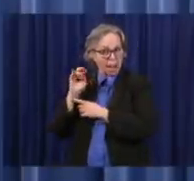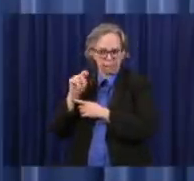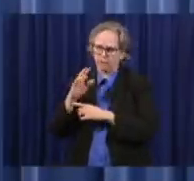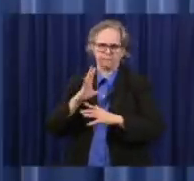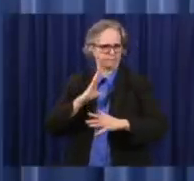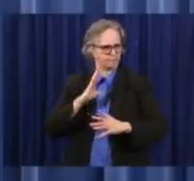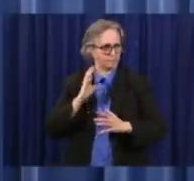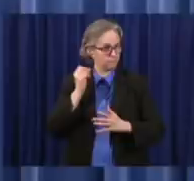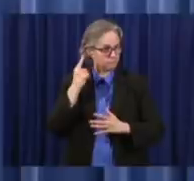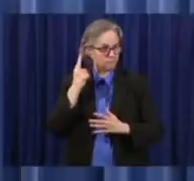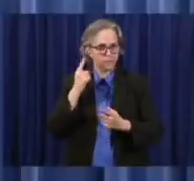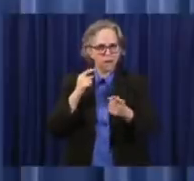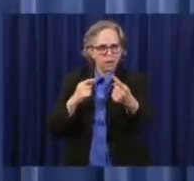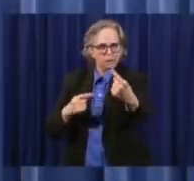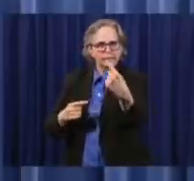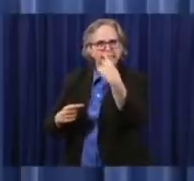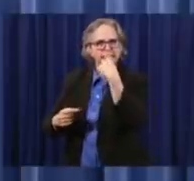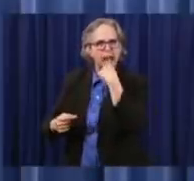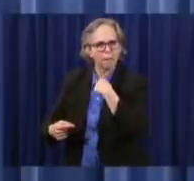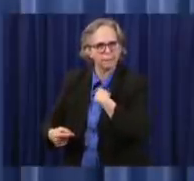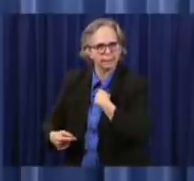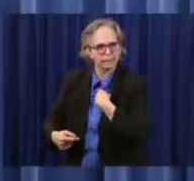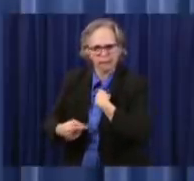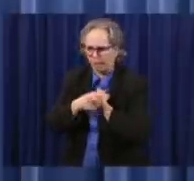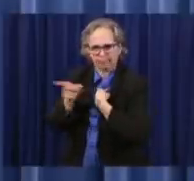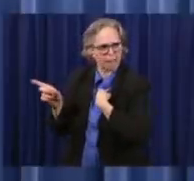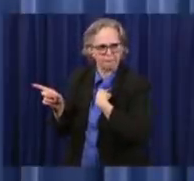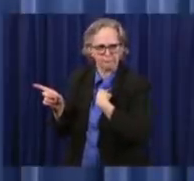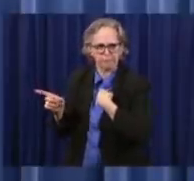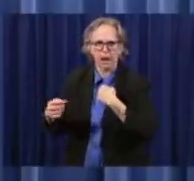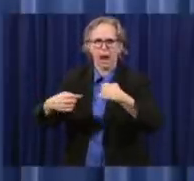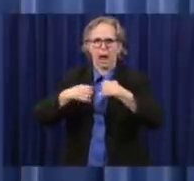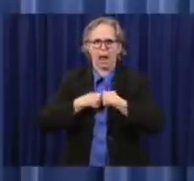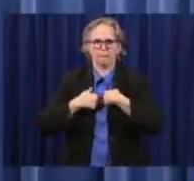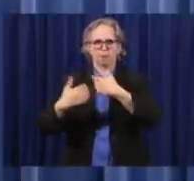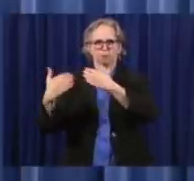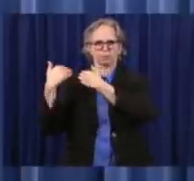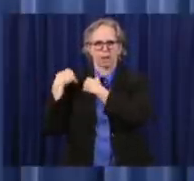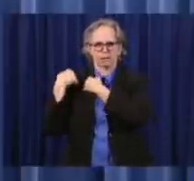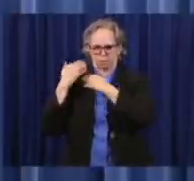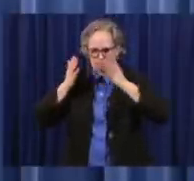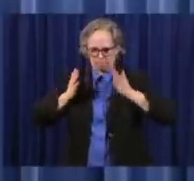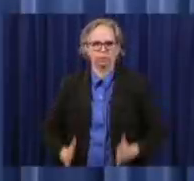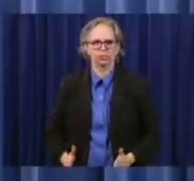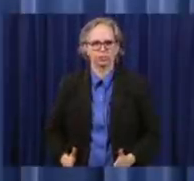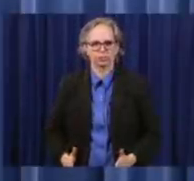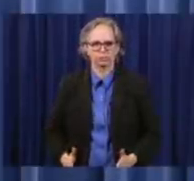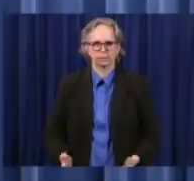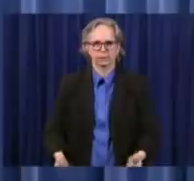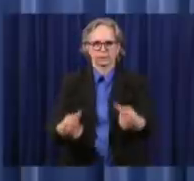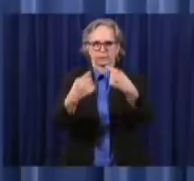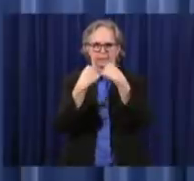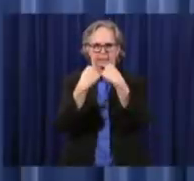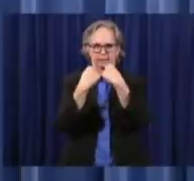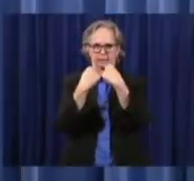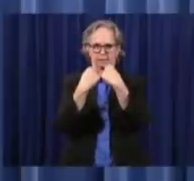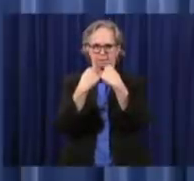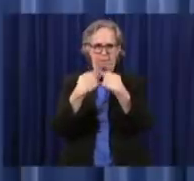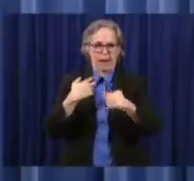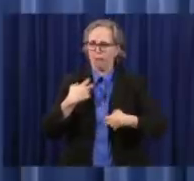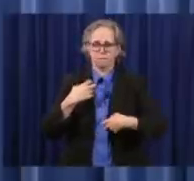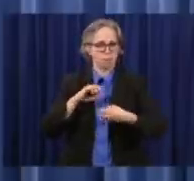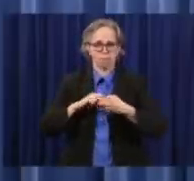come to me. I'm the responsible person. The buck stops with me. I have no problem with that at